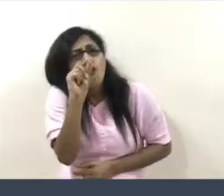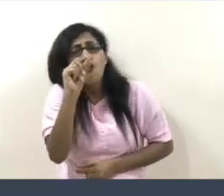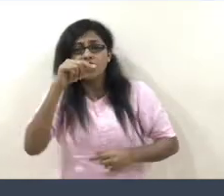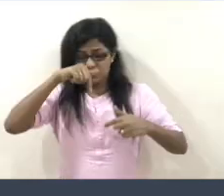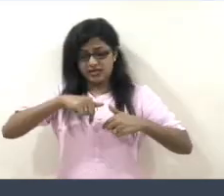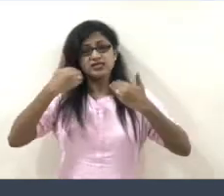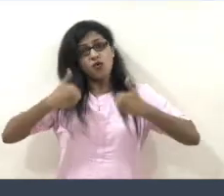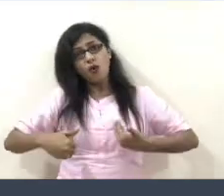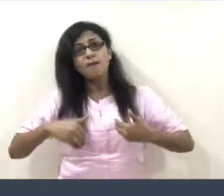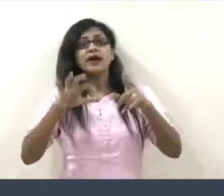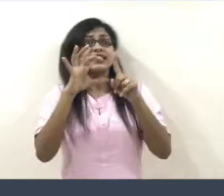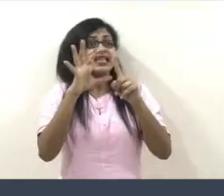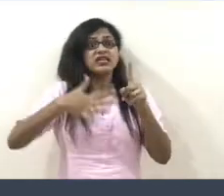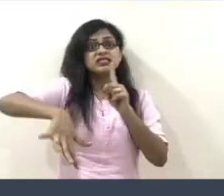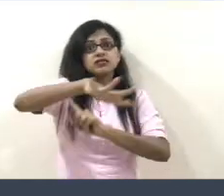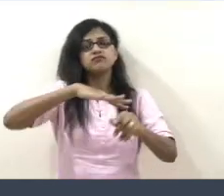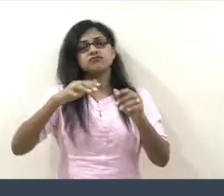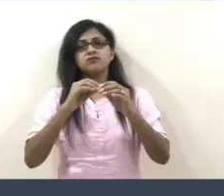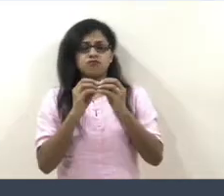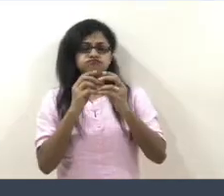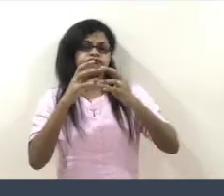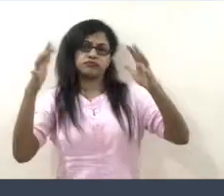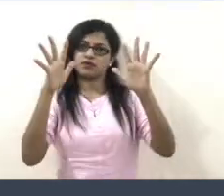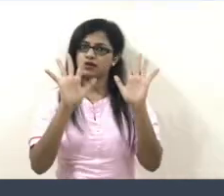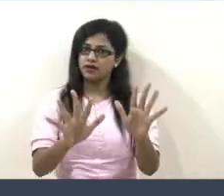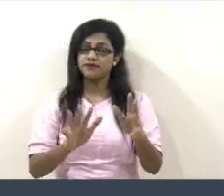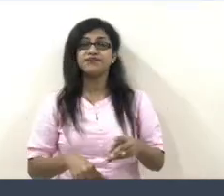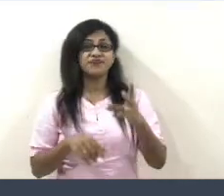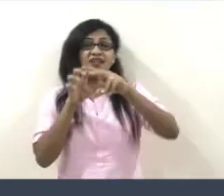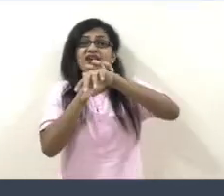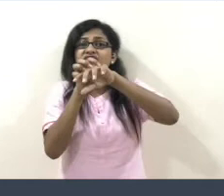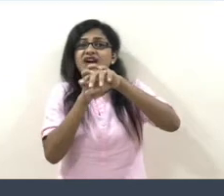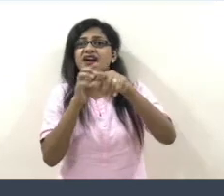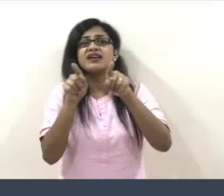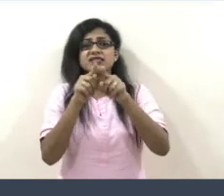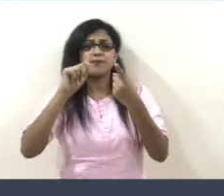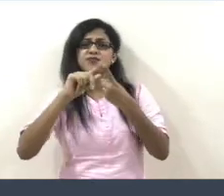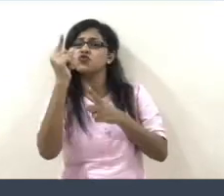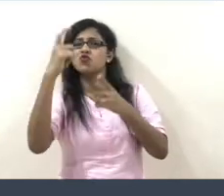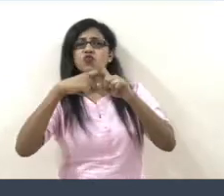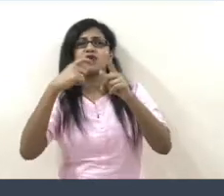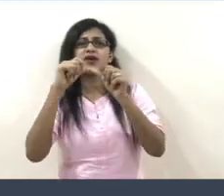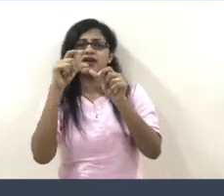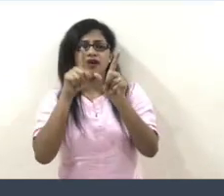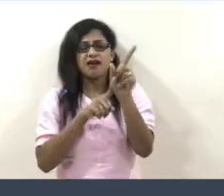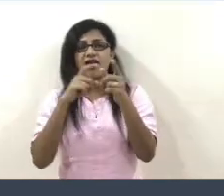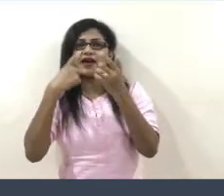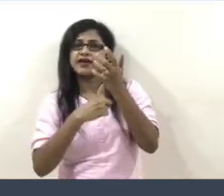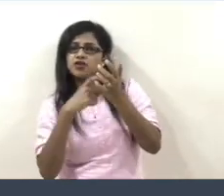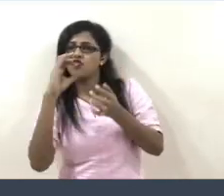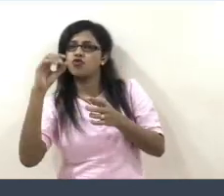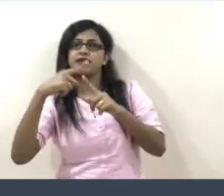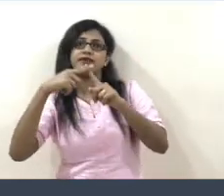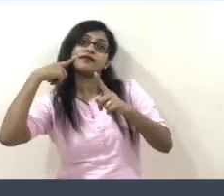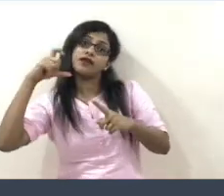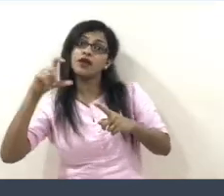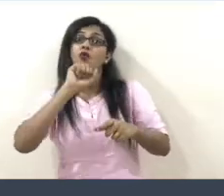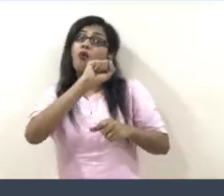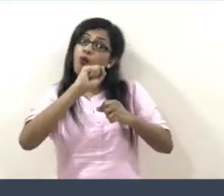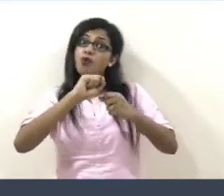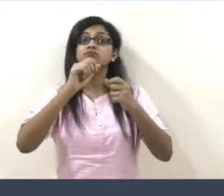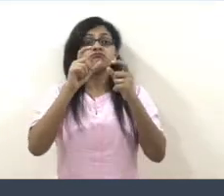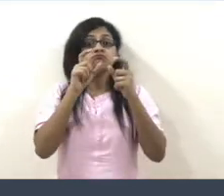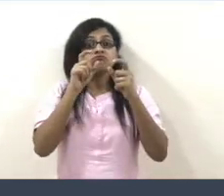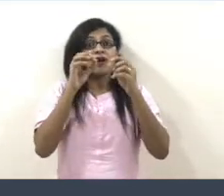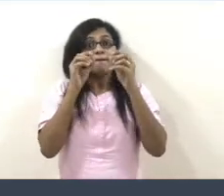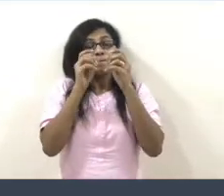Fungi are eukaryotic organisms, which means, unlike others, they have a defined nucleus enclosed in a membrane. Around 300 fungi are